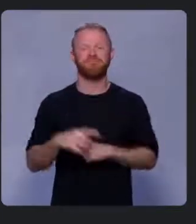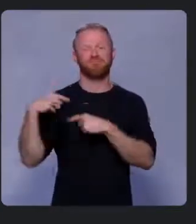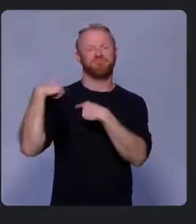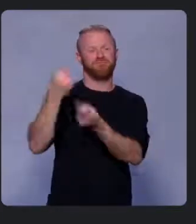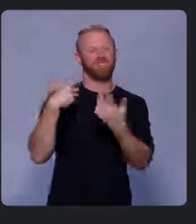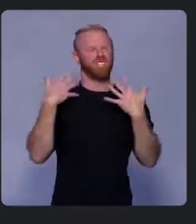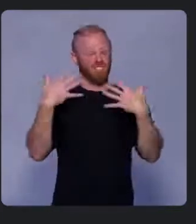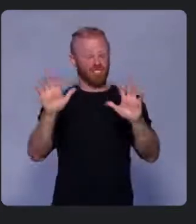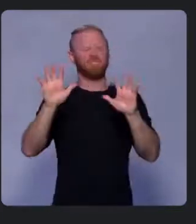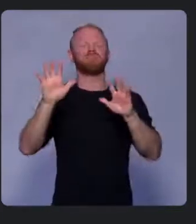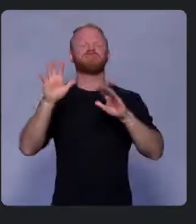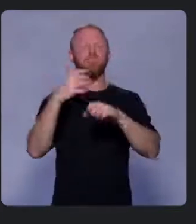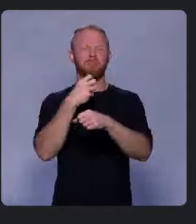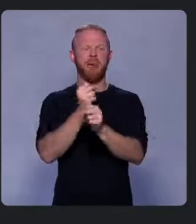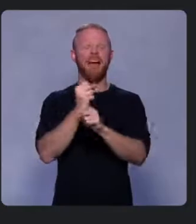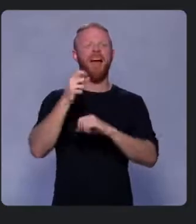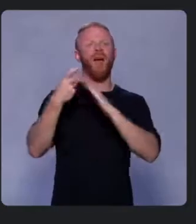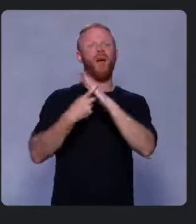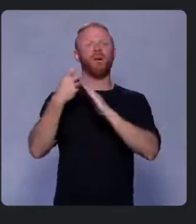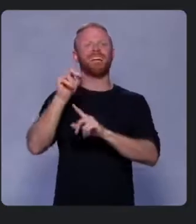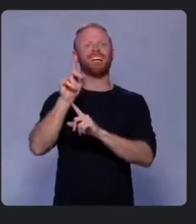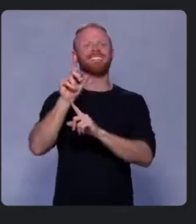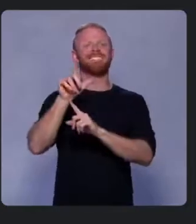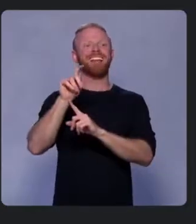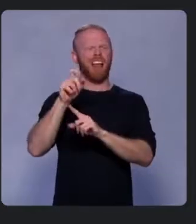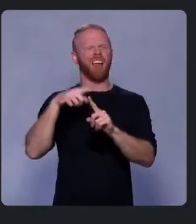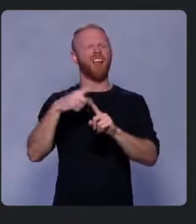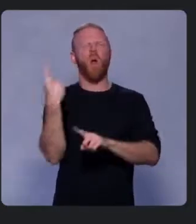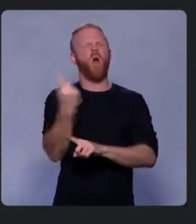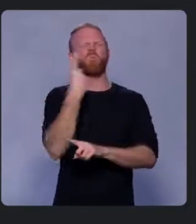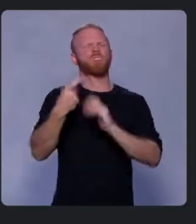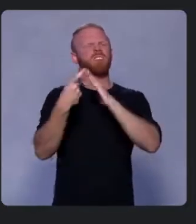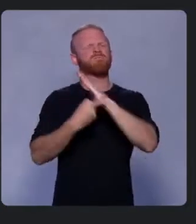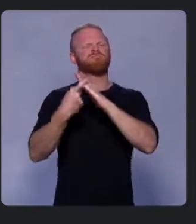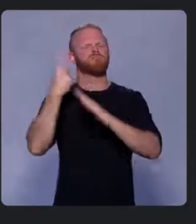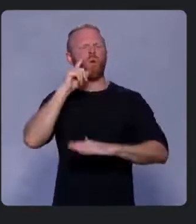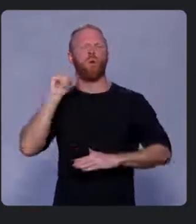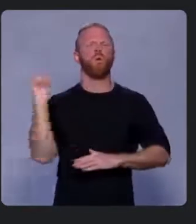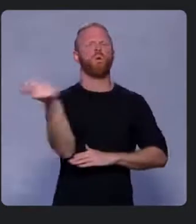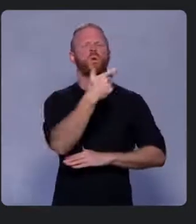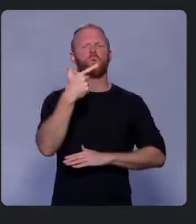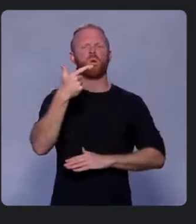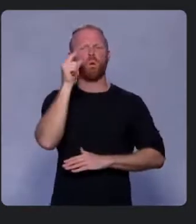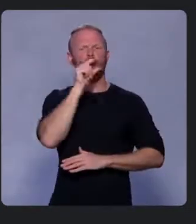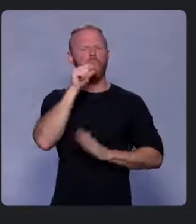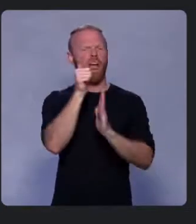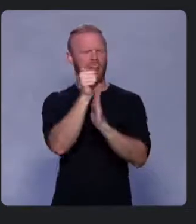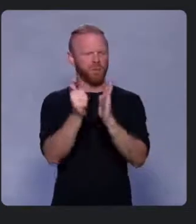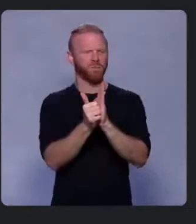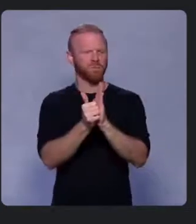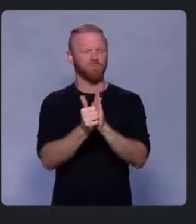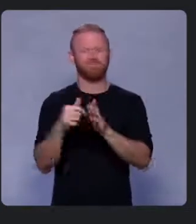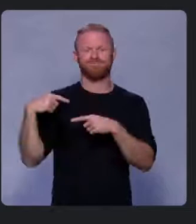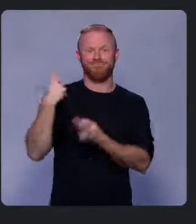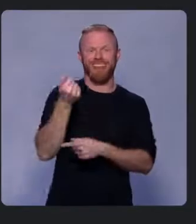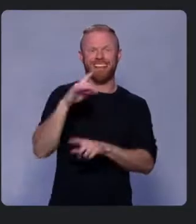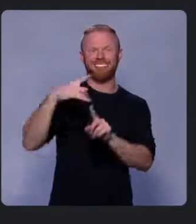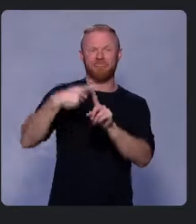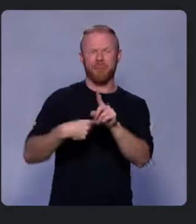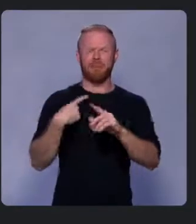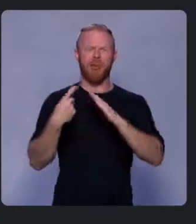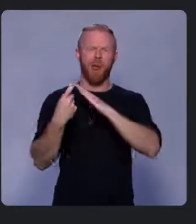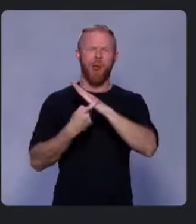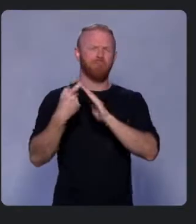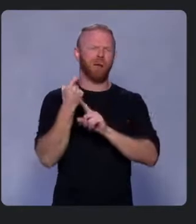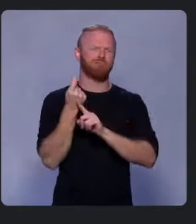since made Auto-Delete the default for all new Google accounts. Now, after 18 months, we automatically delete your